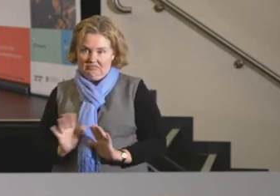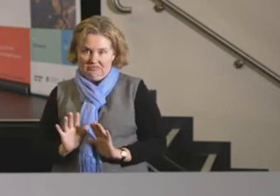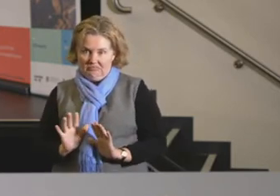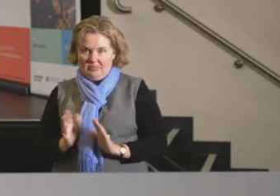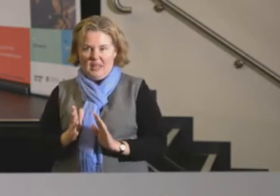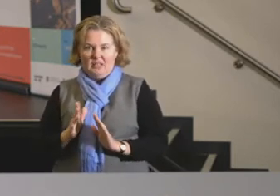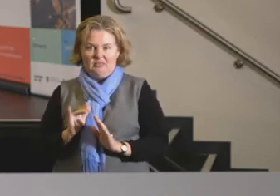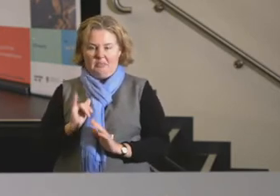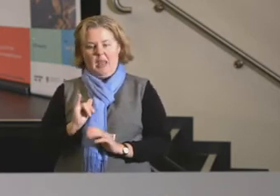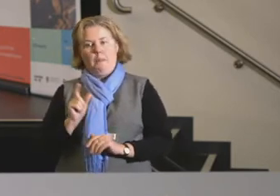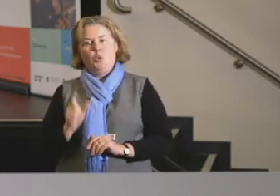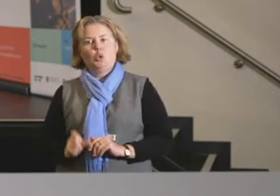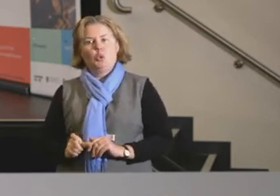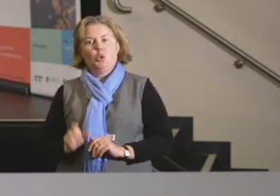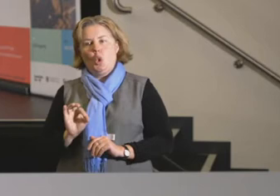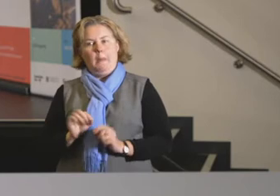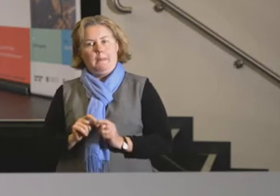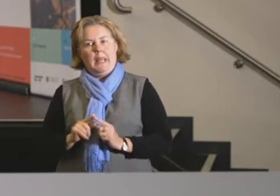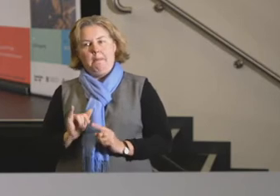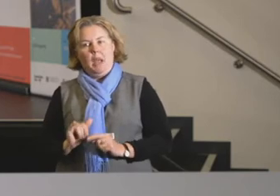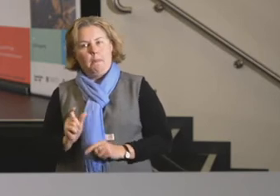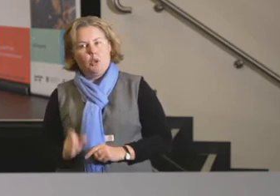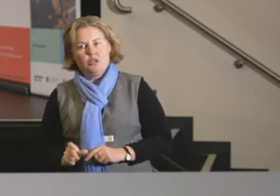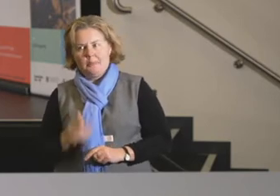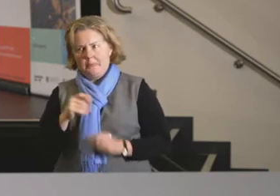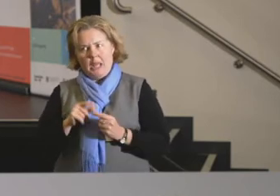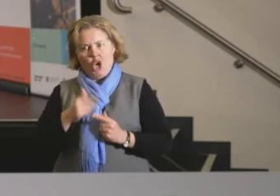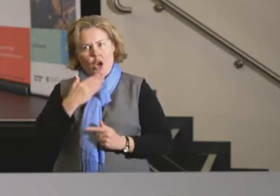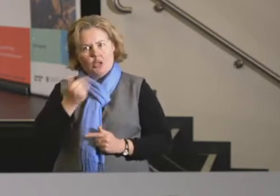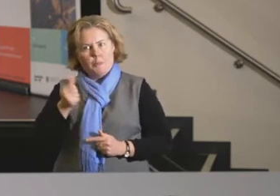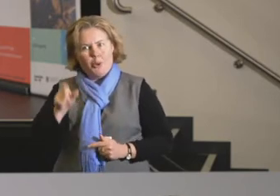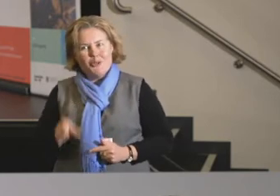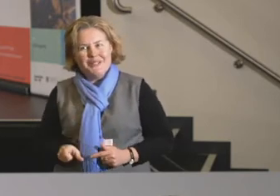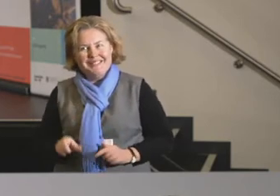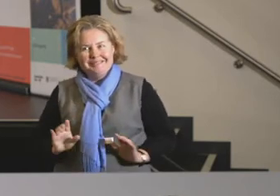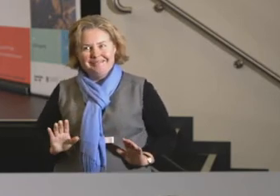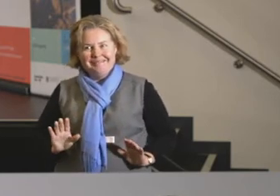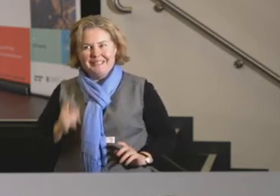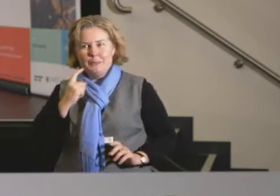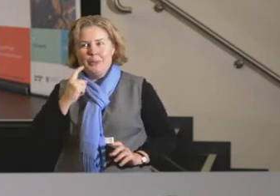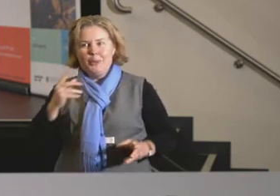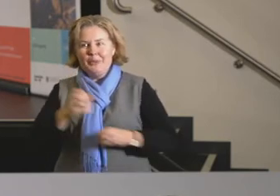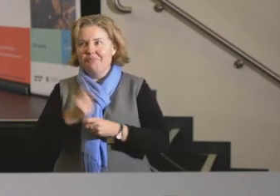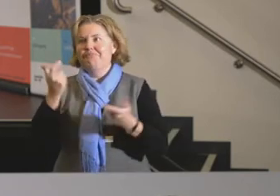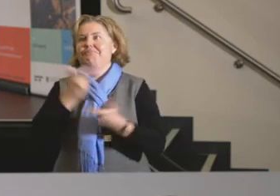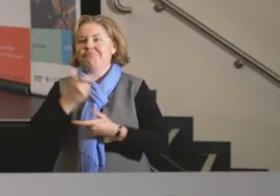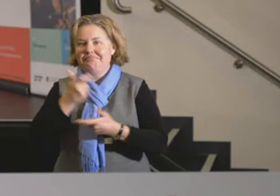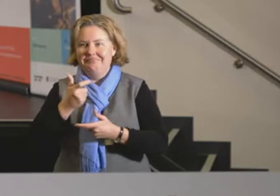But give me a moment to collect my thoughts to something a bit more cohesive other than that, and then I'll come back.